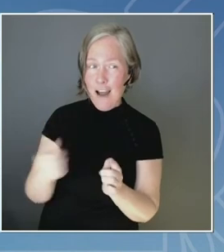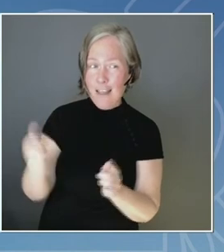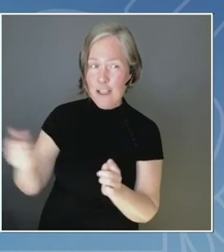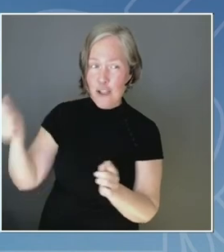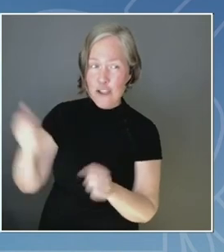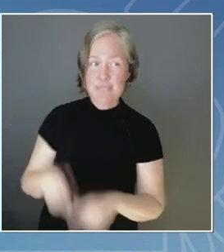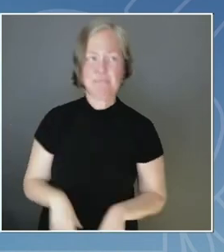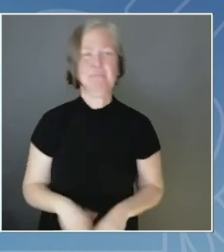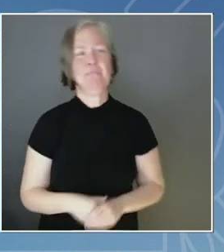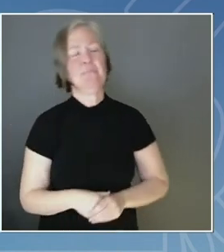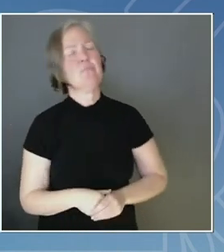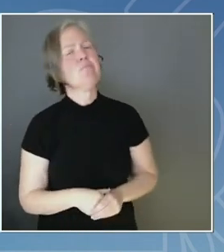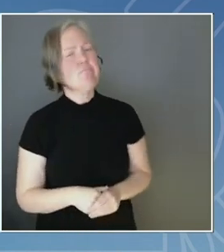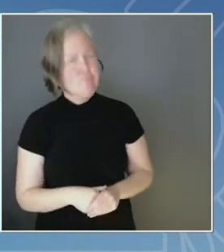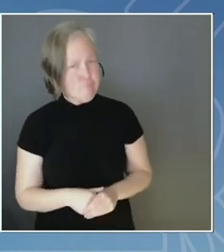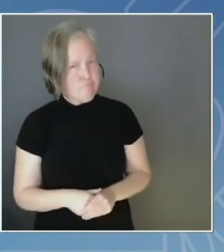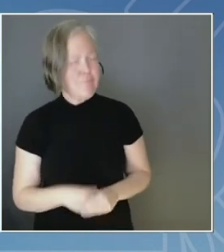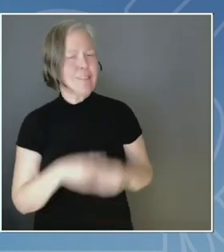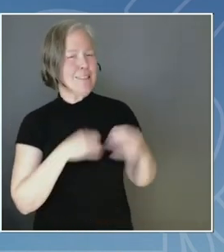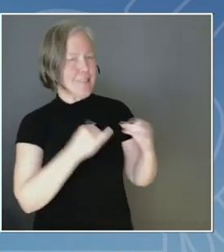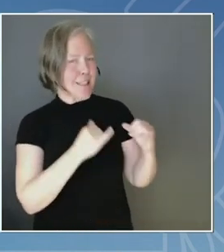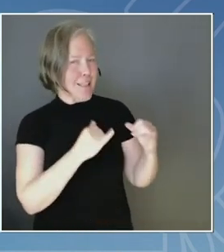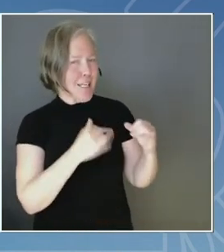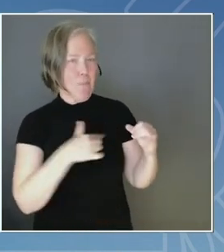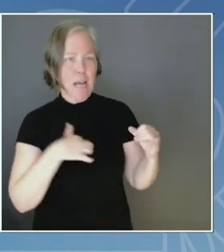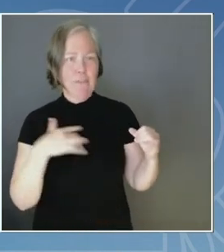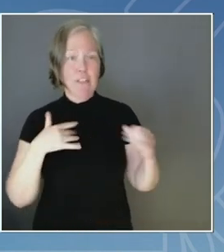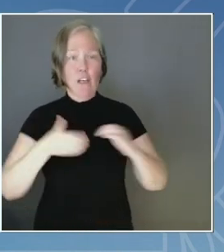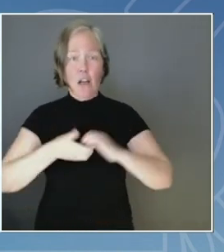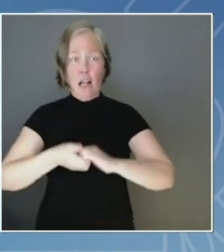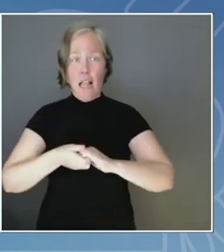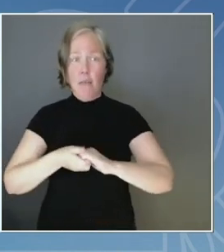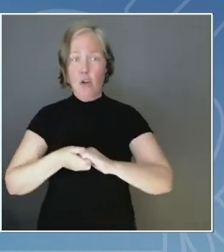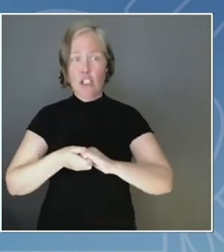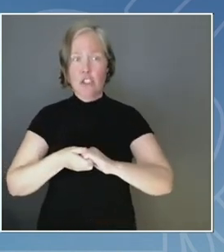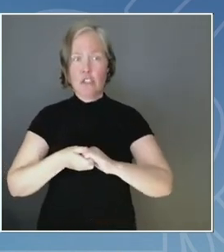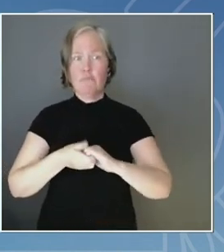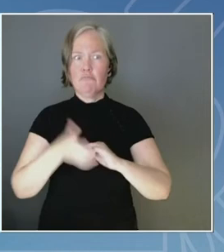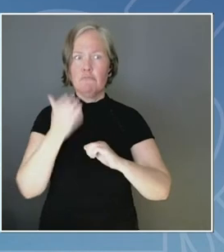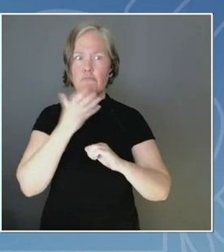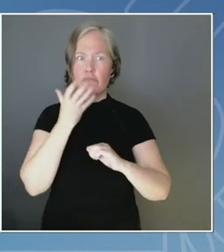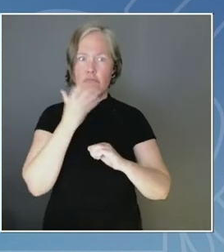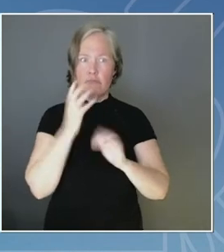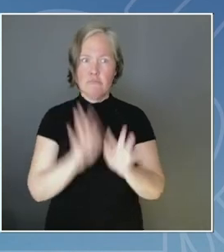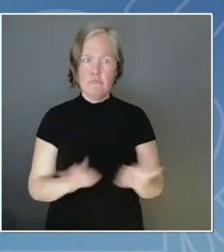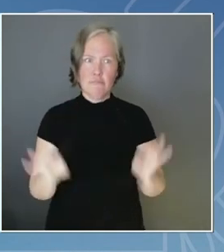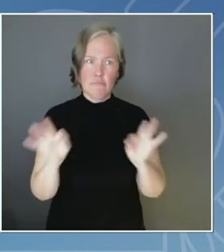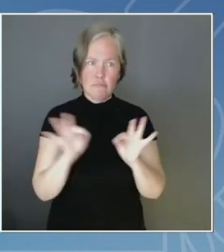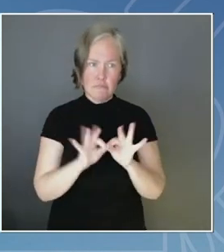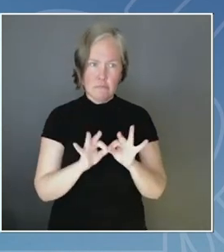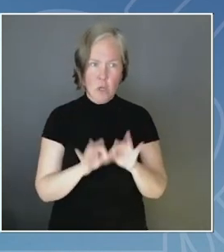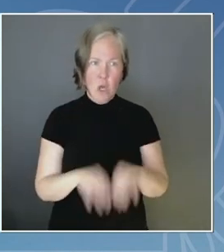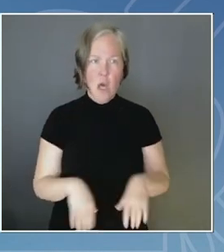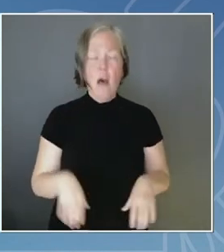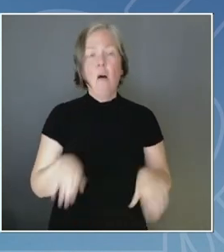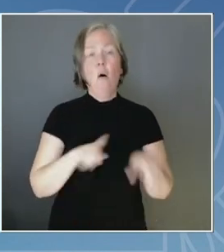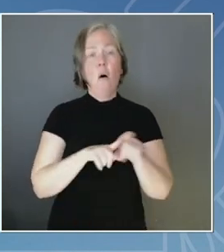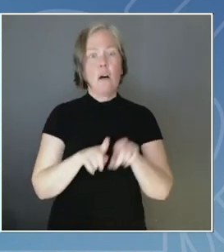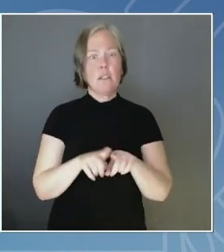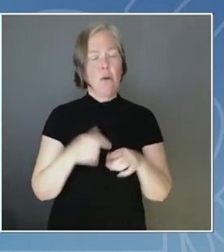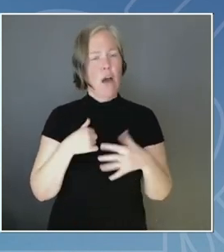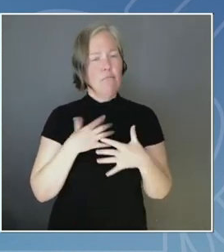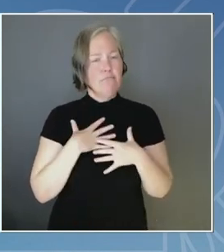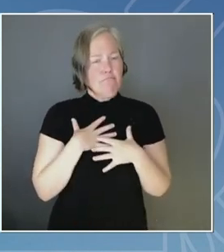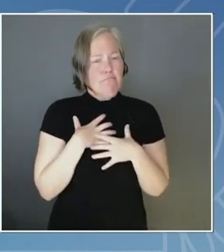think collaboration is absolutely key. And I also want to say that I'm so deeply